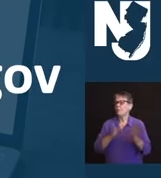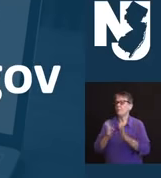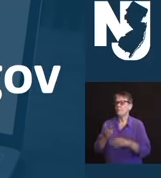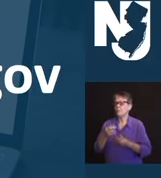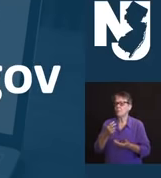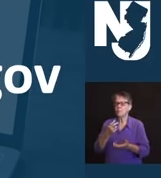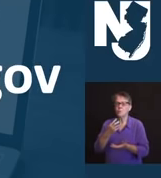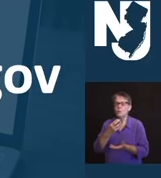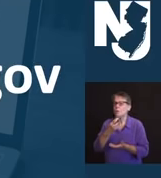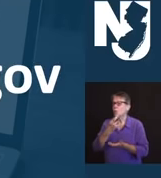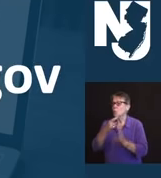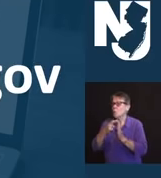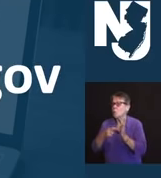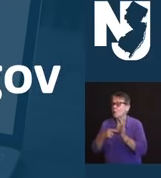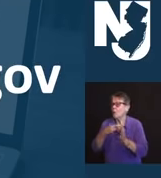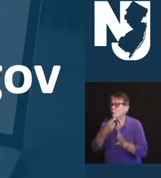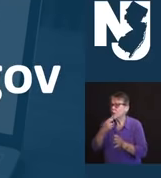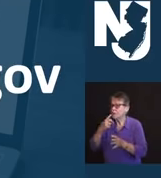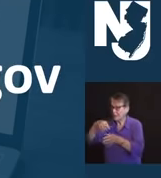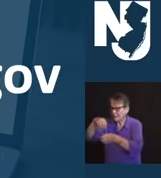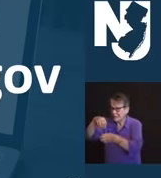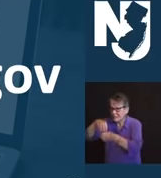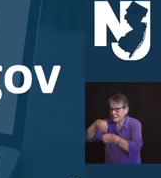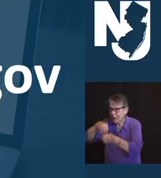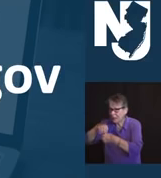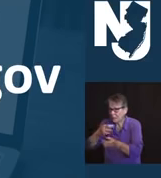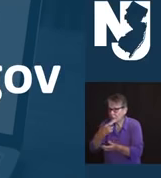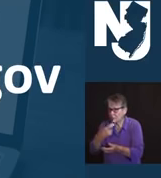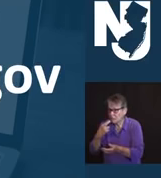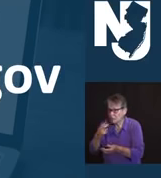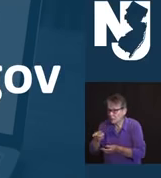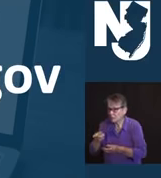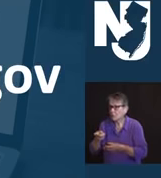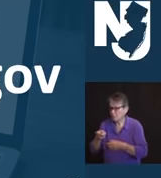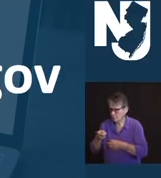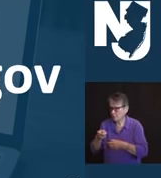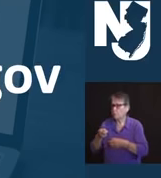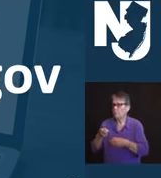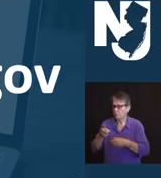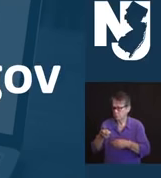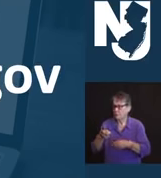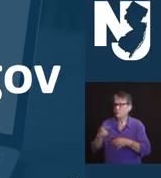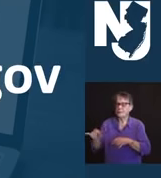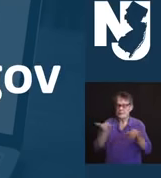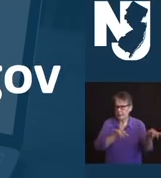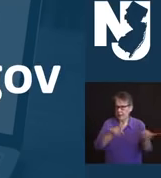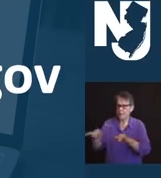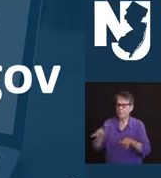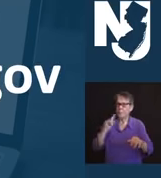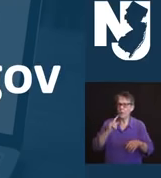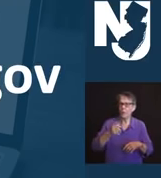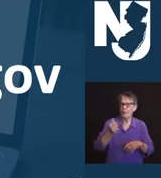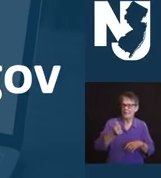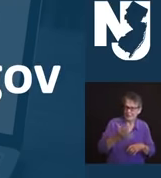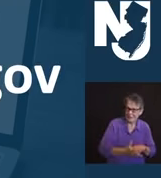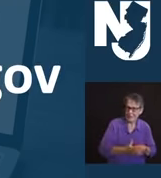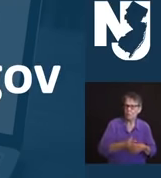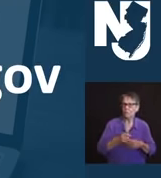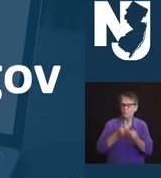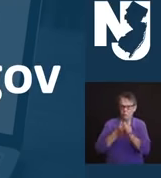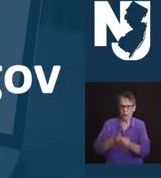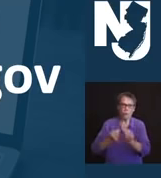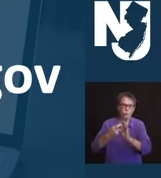also extend to the restaurants in our casinos. Just as in the response of regulating gaming itself, nothing